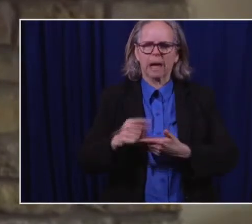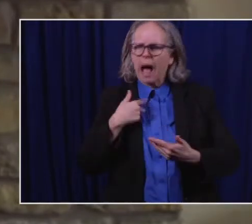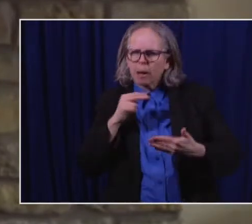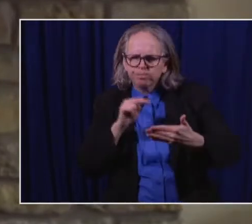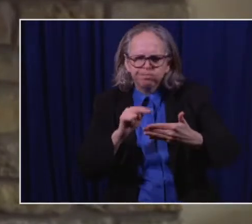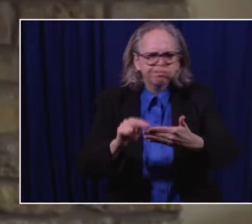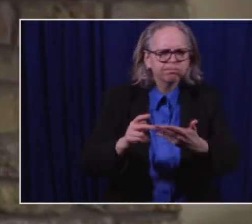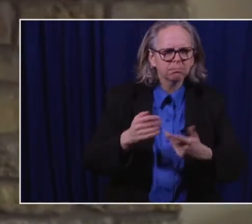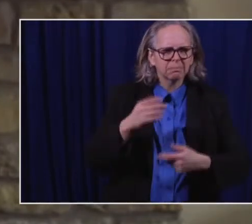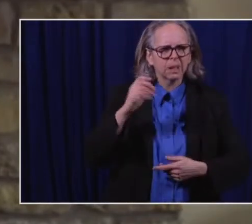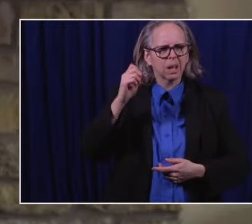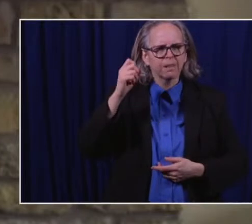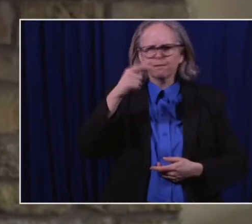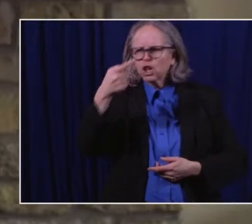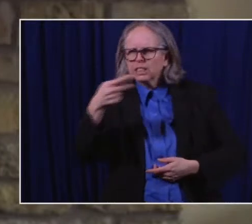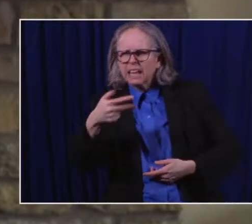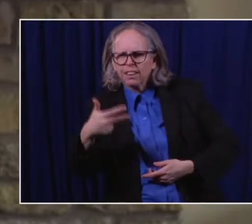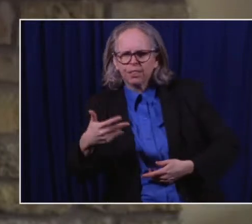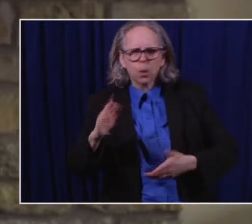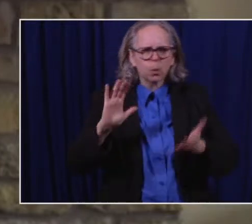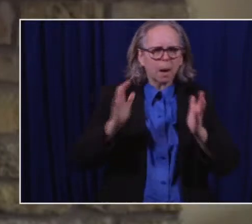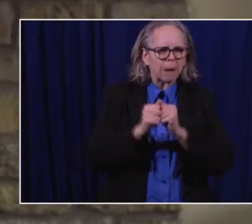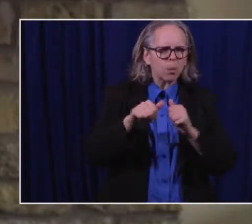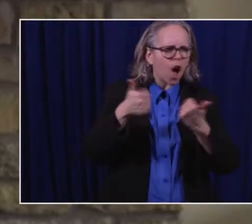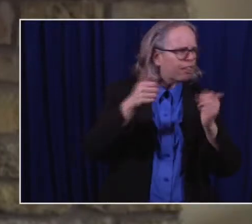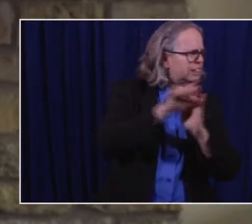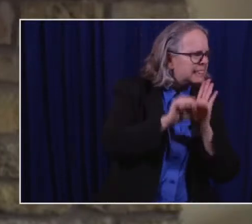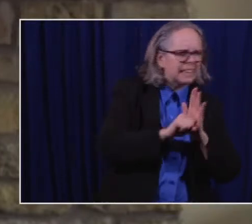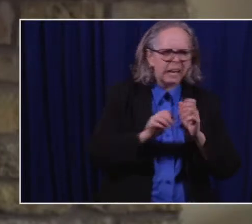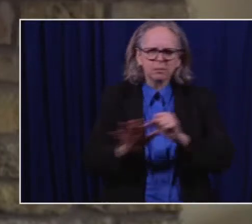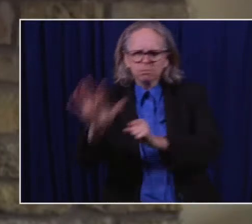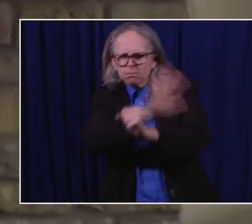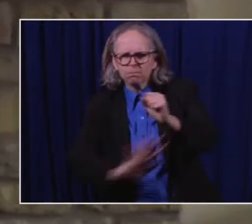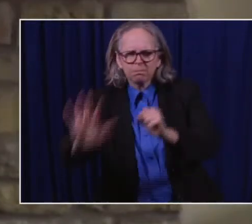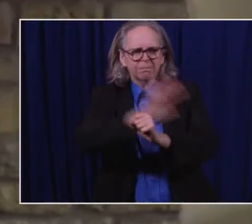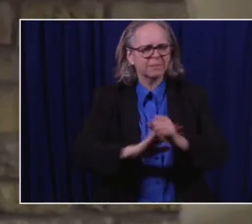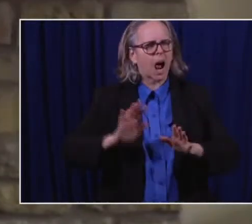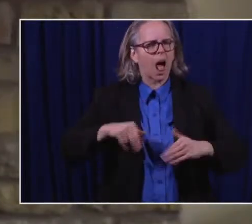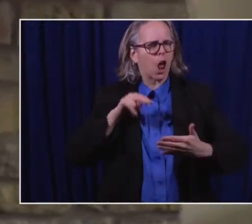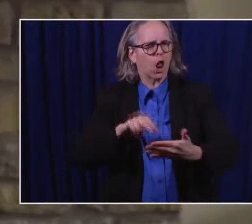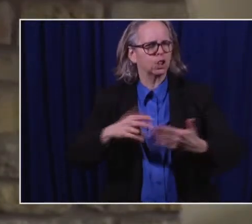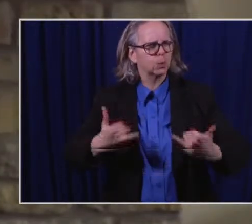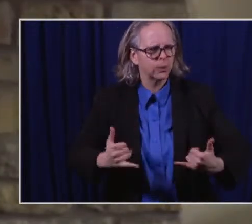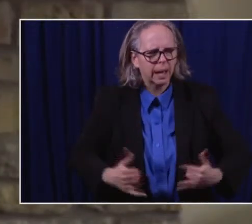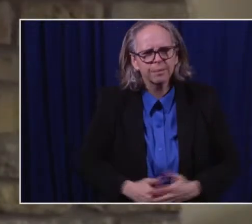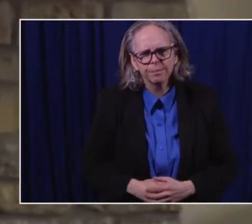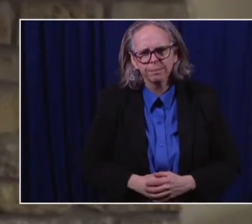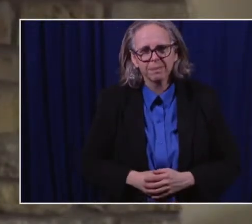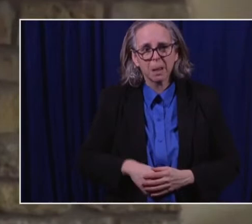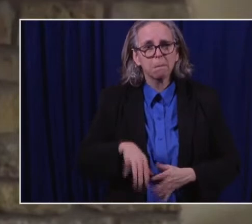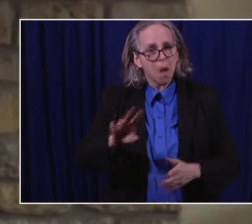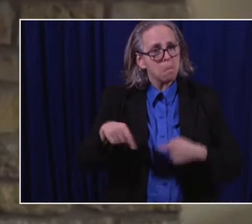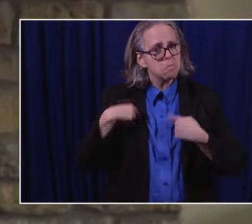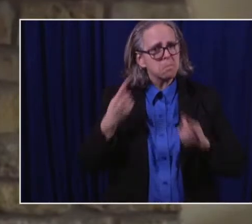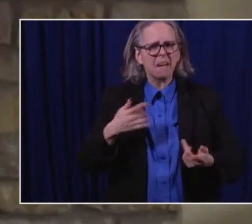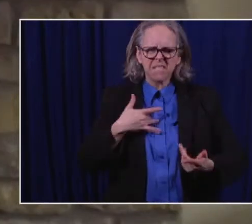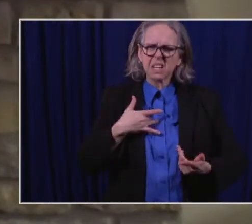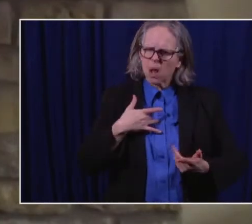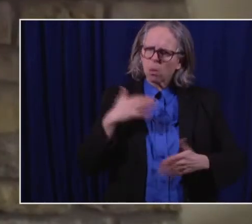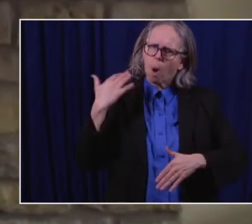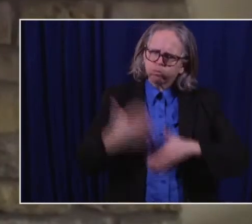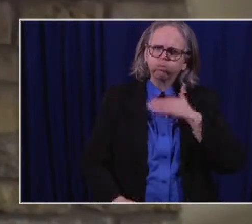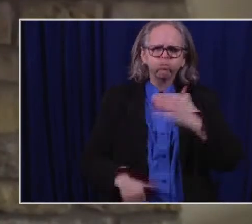to other states. I think we've done a very good job in targeting where we can get the